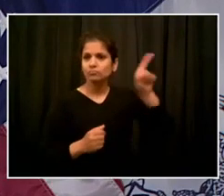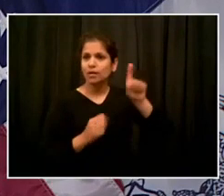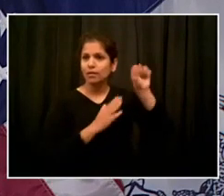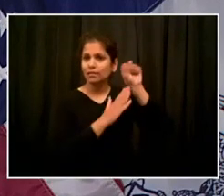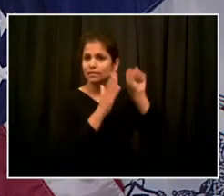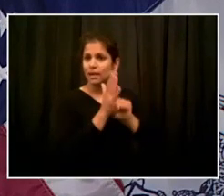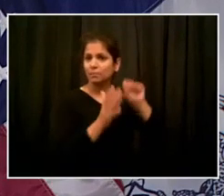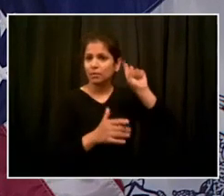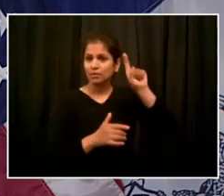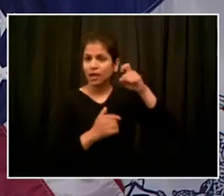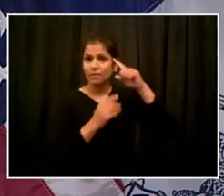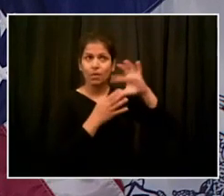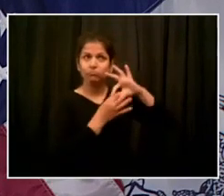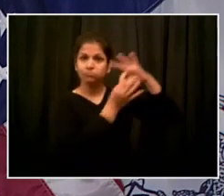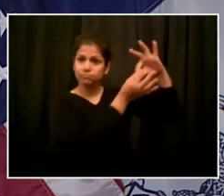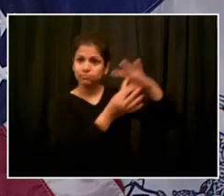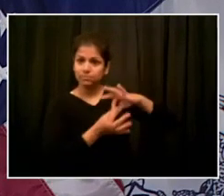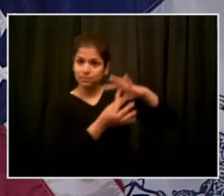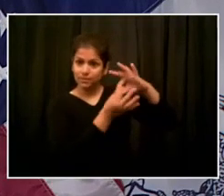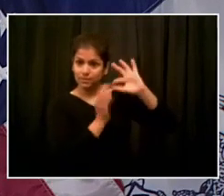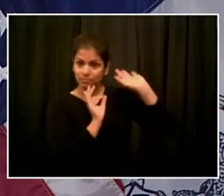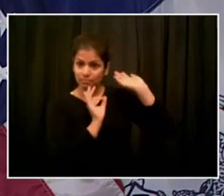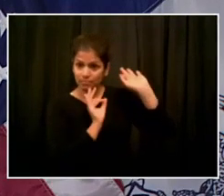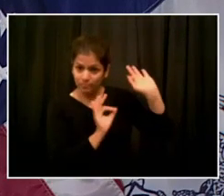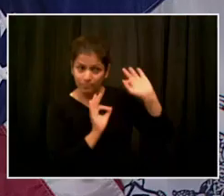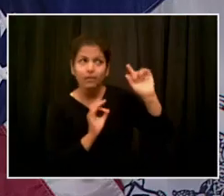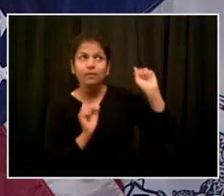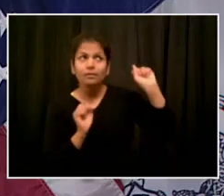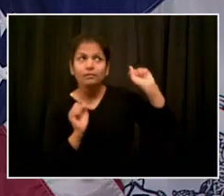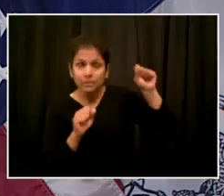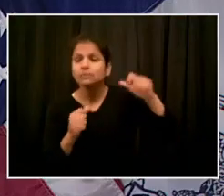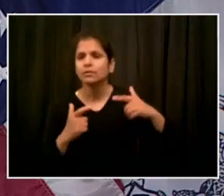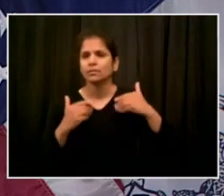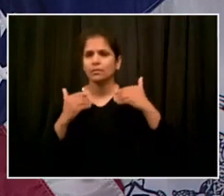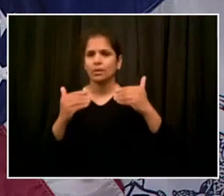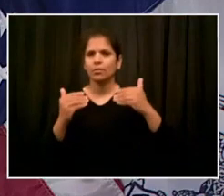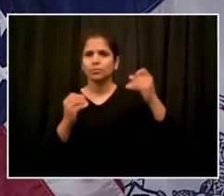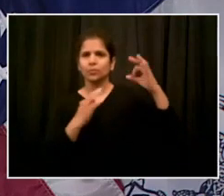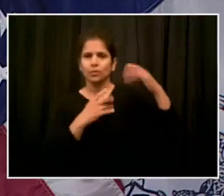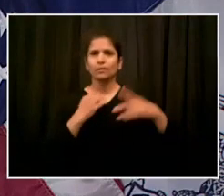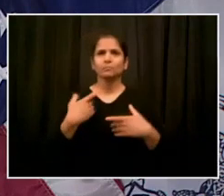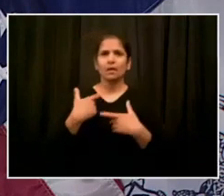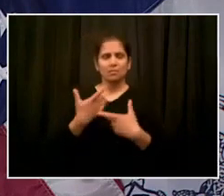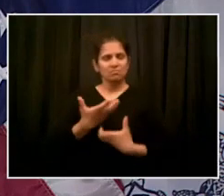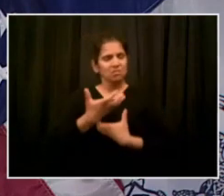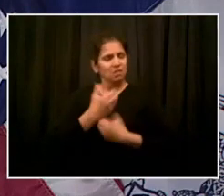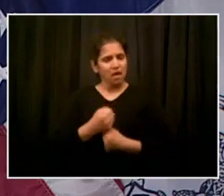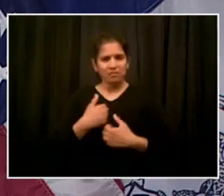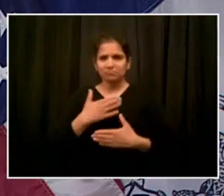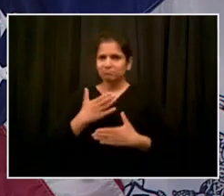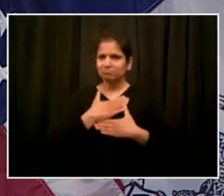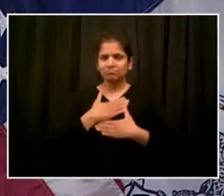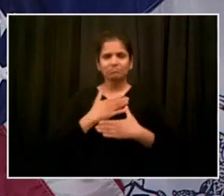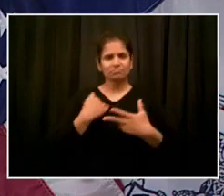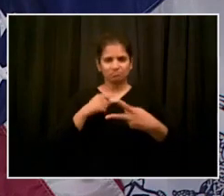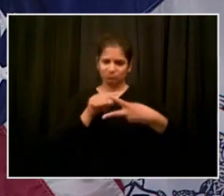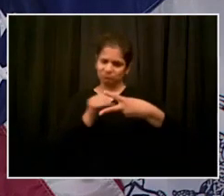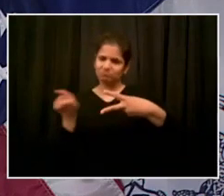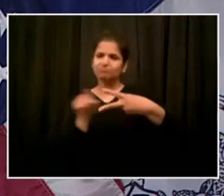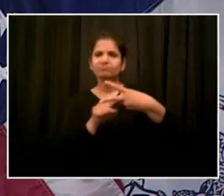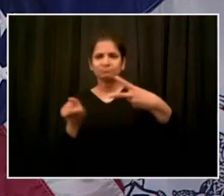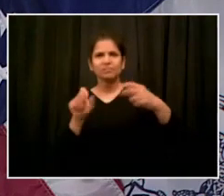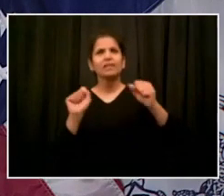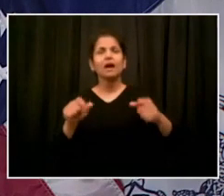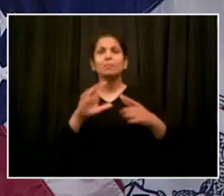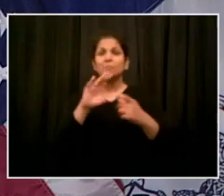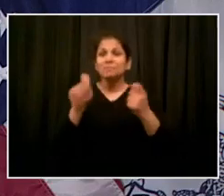am confident we'll be getting to phase one in the first 2 weeks of June. I'm not going to fine tune it any more than that because of all these conversations going on